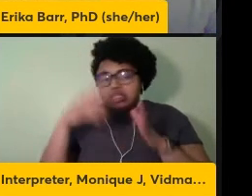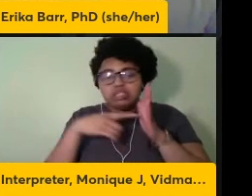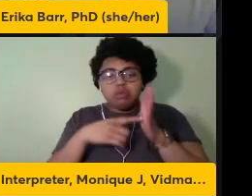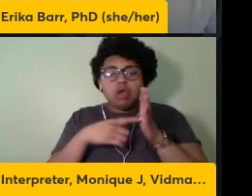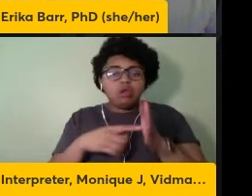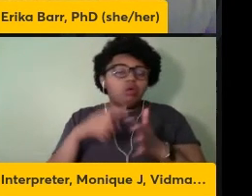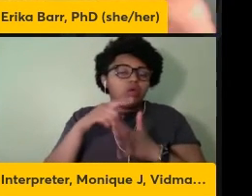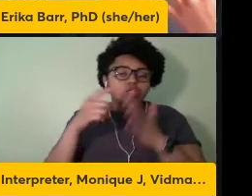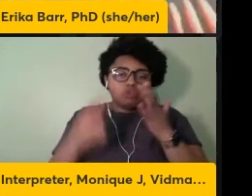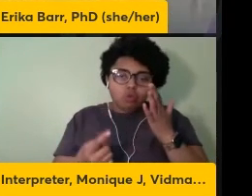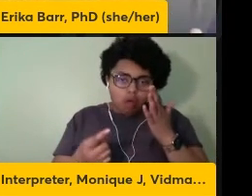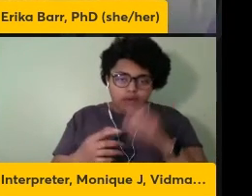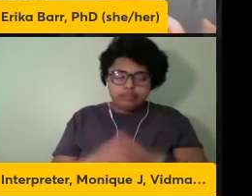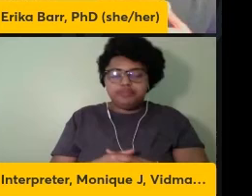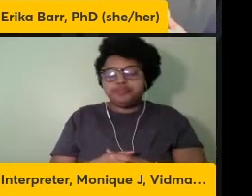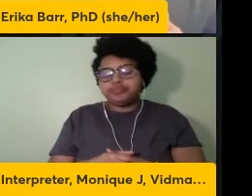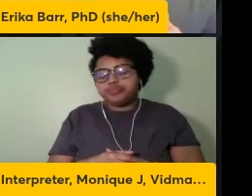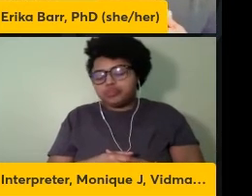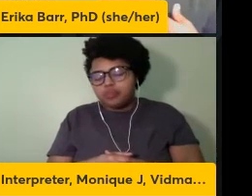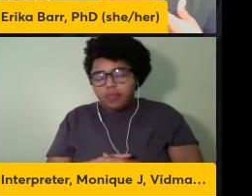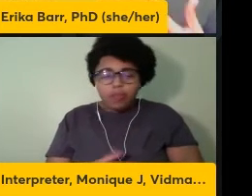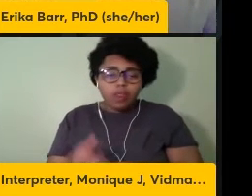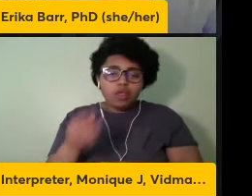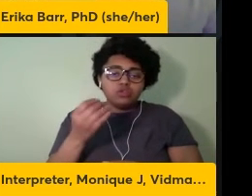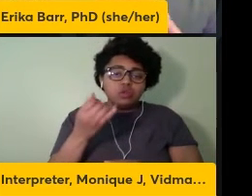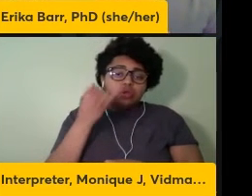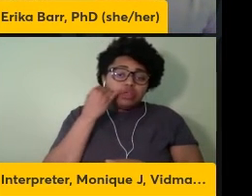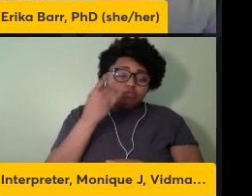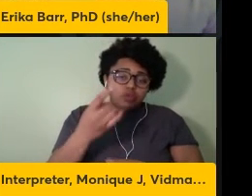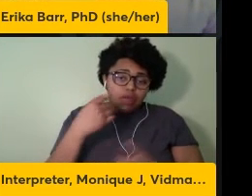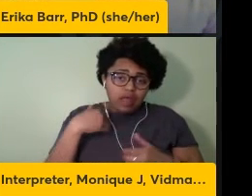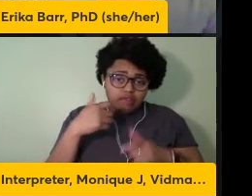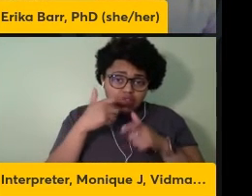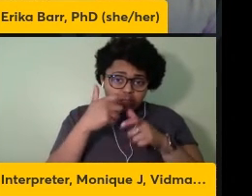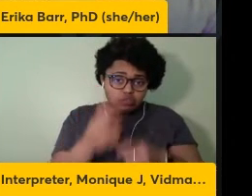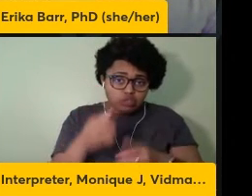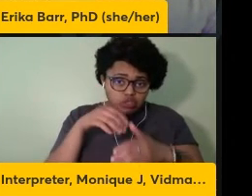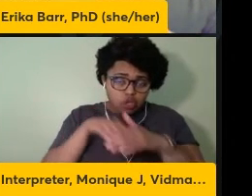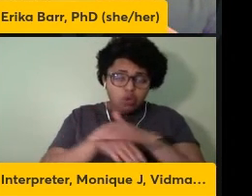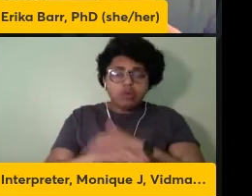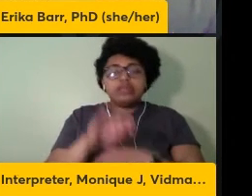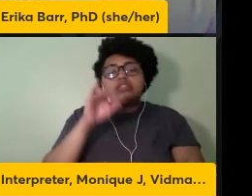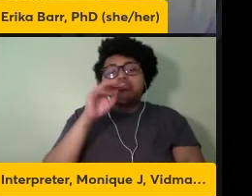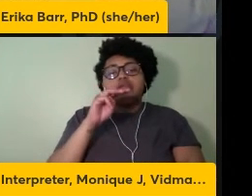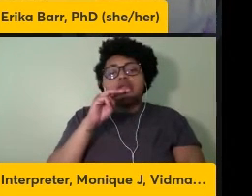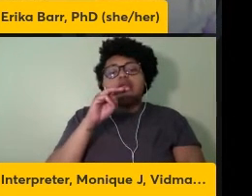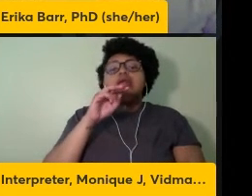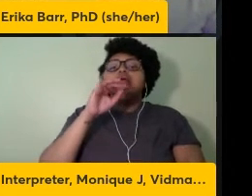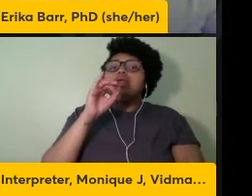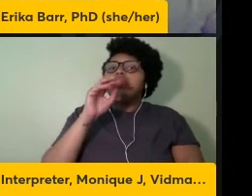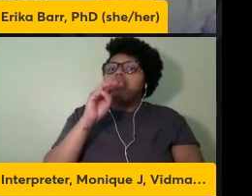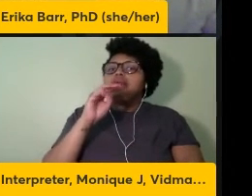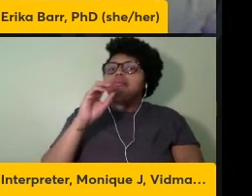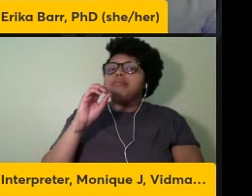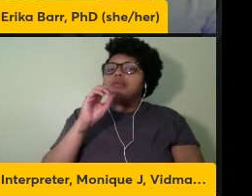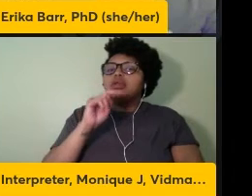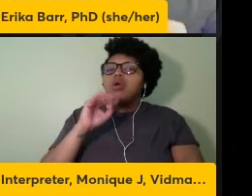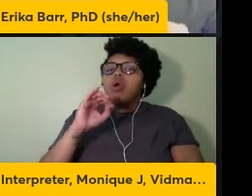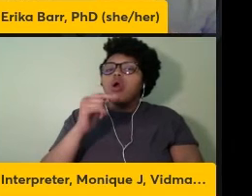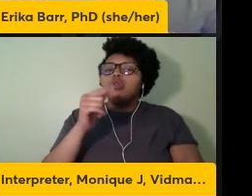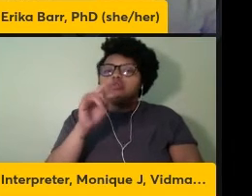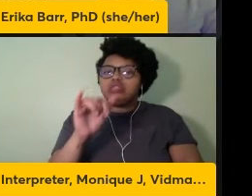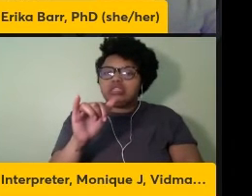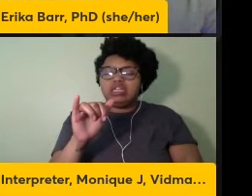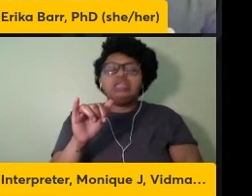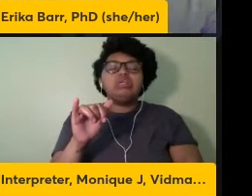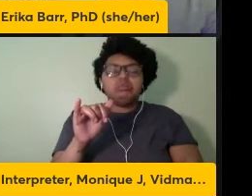nature. So if you have an interest in entering into immunology, I would definitely, I'll talk to you a little bit